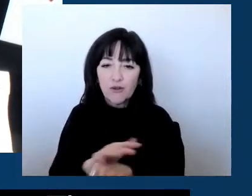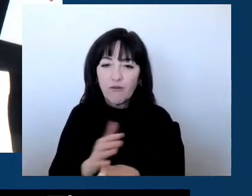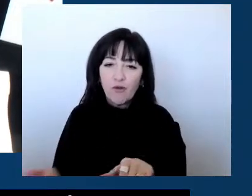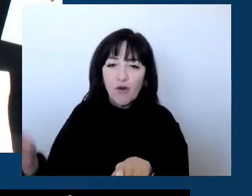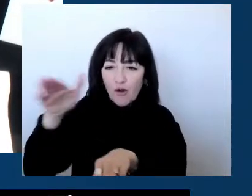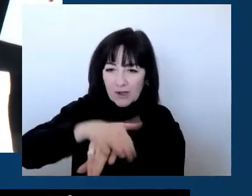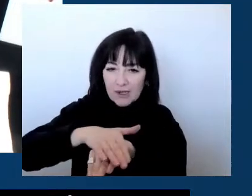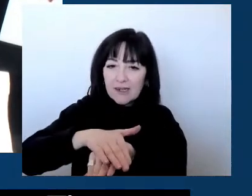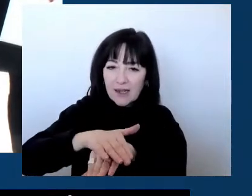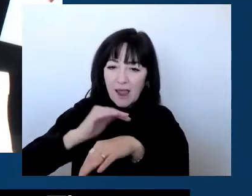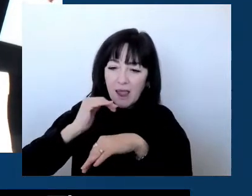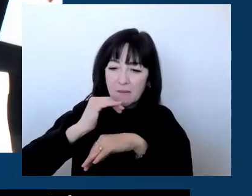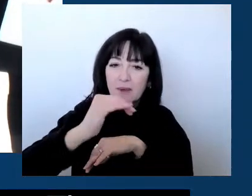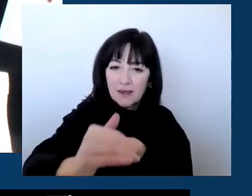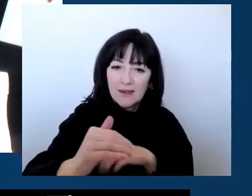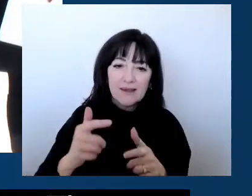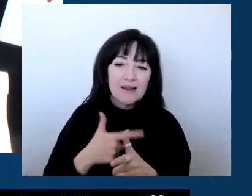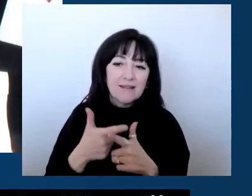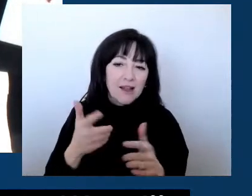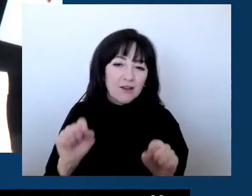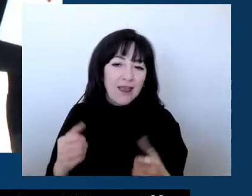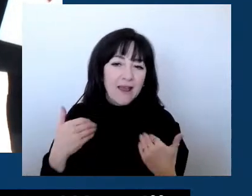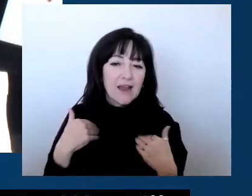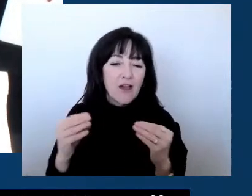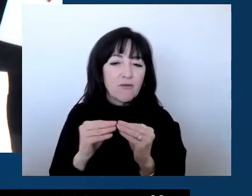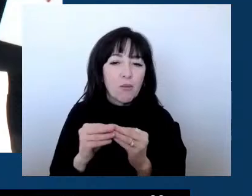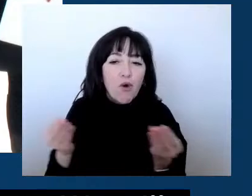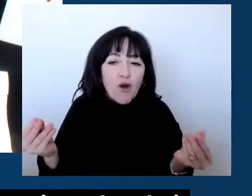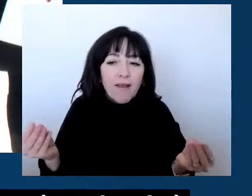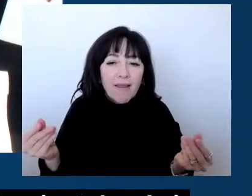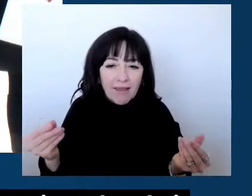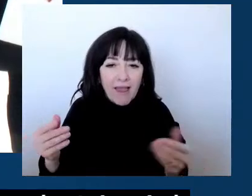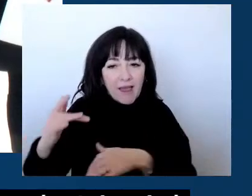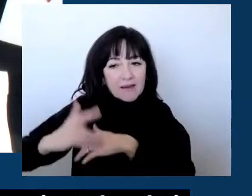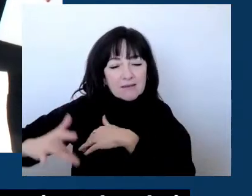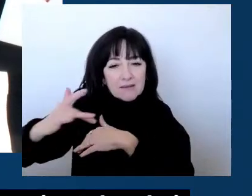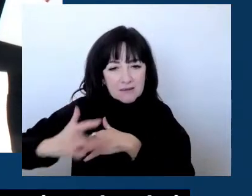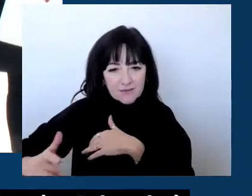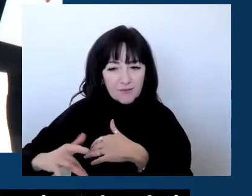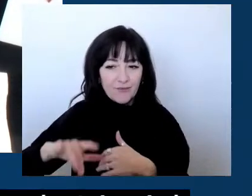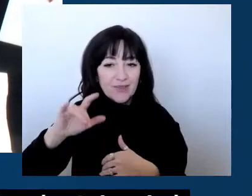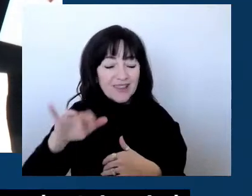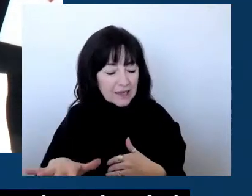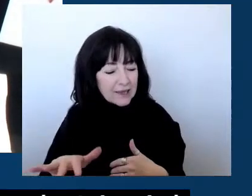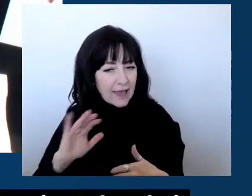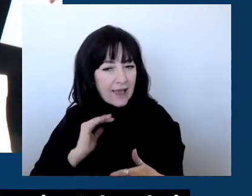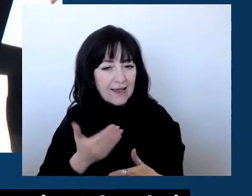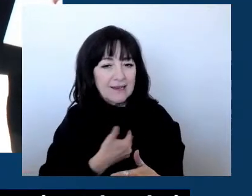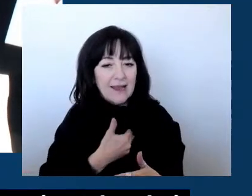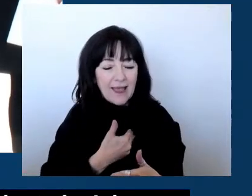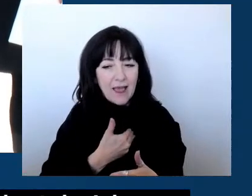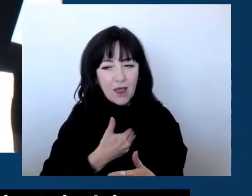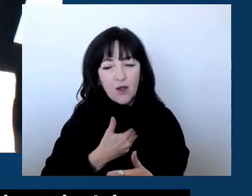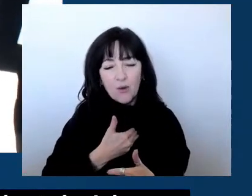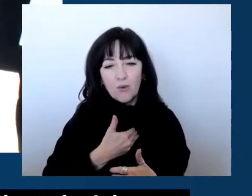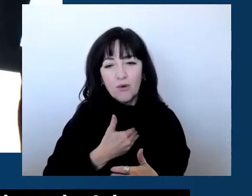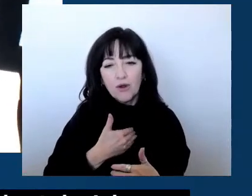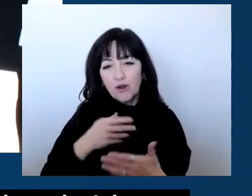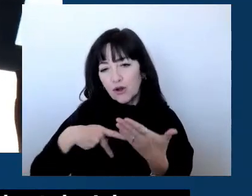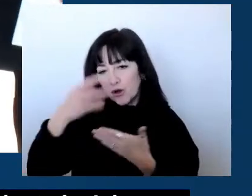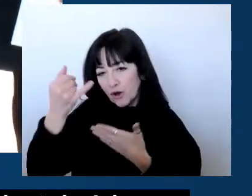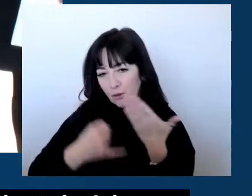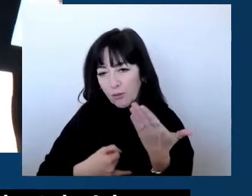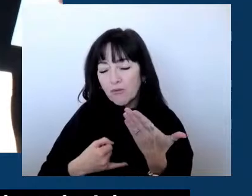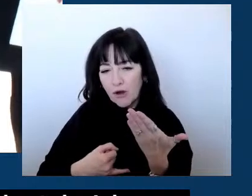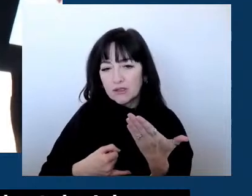new land to work with. So this is part of what's contemplated in the new Reconnecting Communities Fund, $1 billion in the